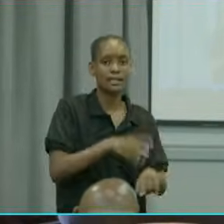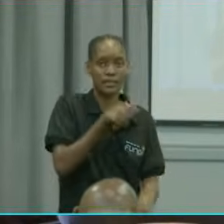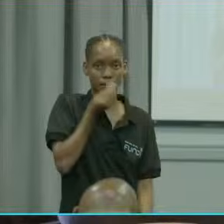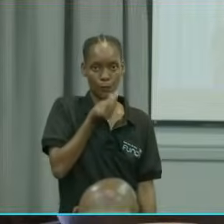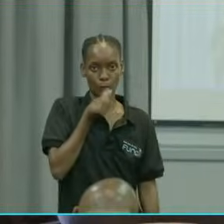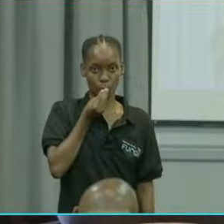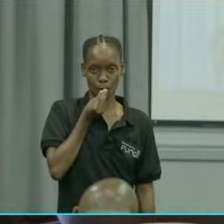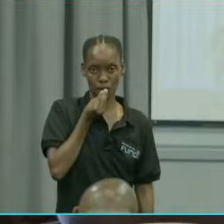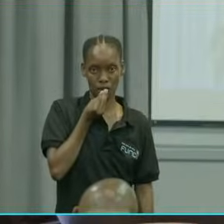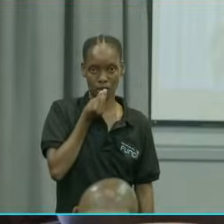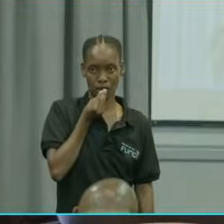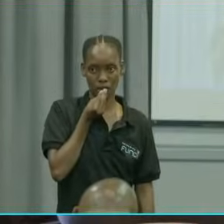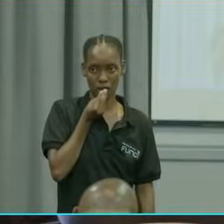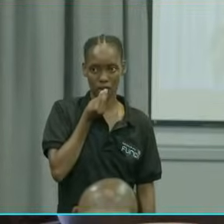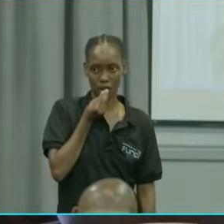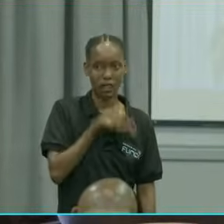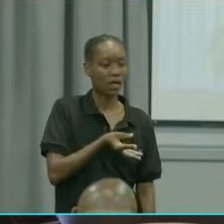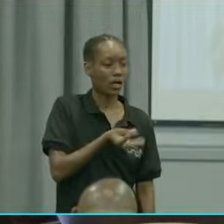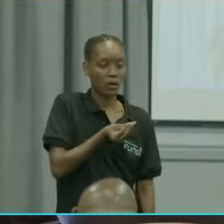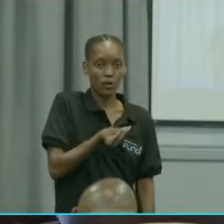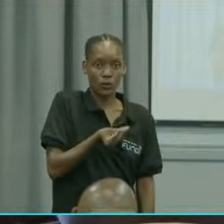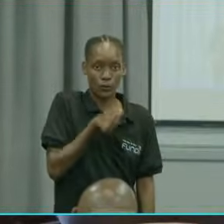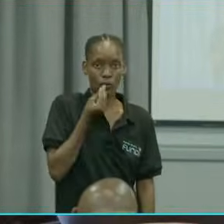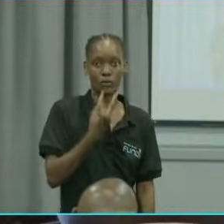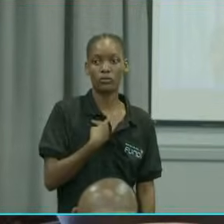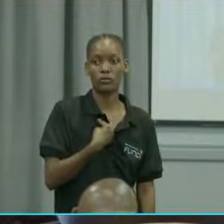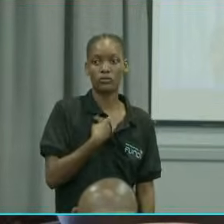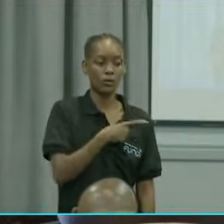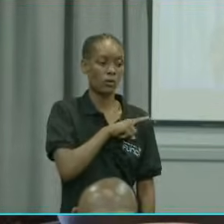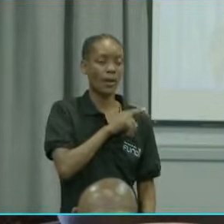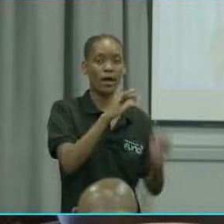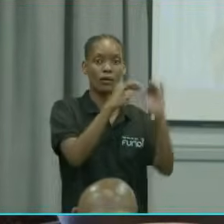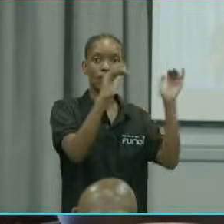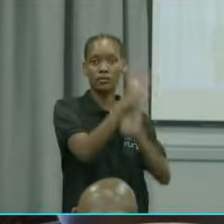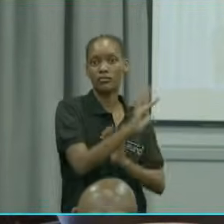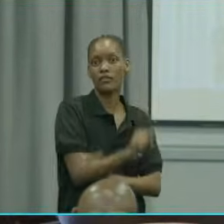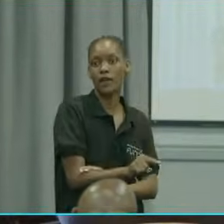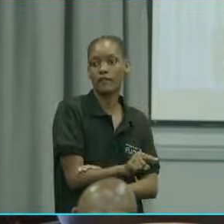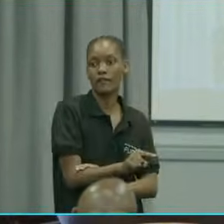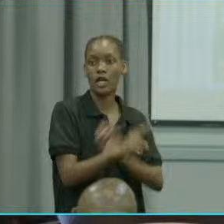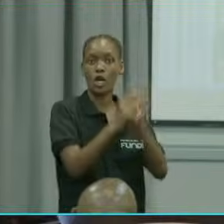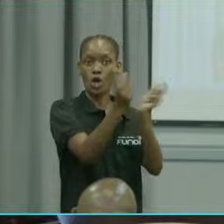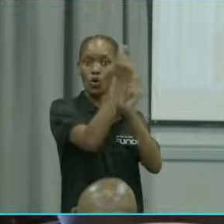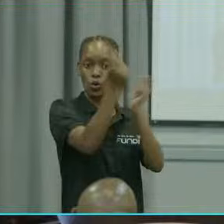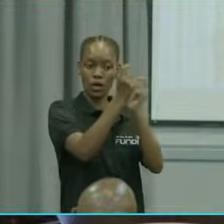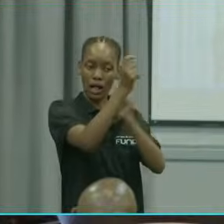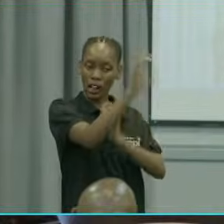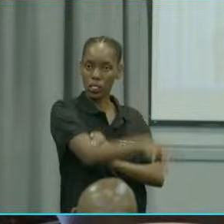And they can't get that nutrition because their school is a quintile 5 in a rural context.